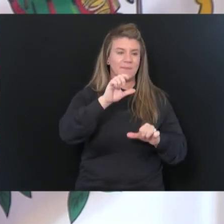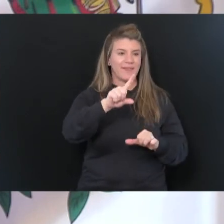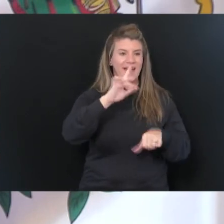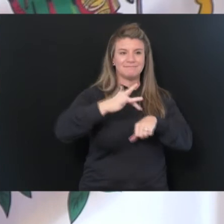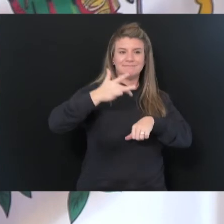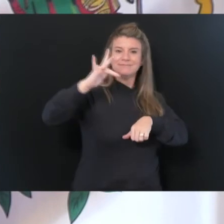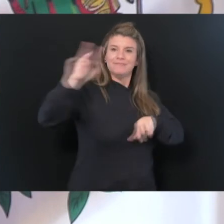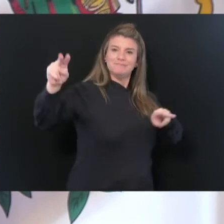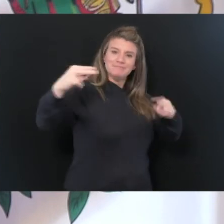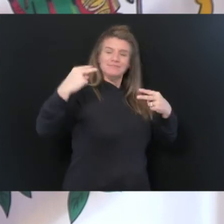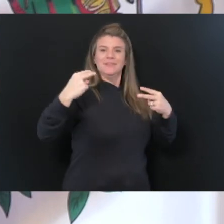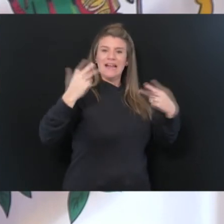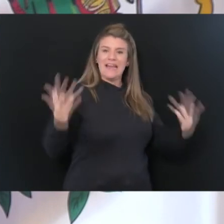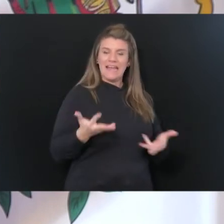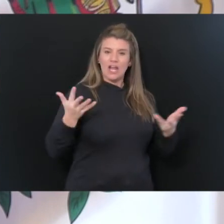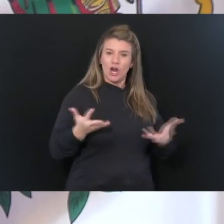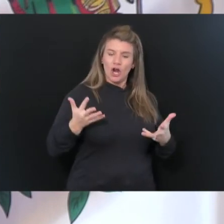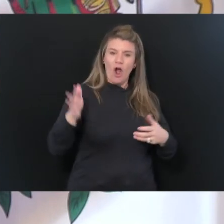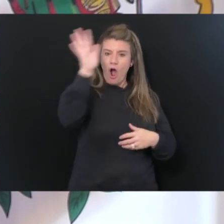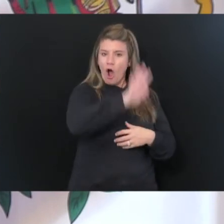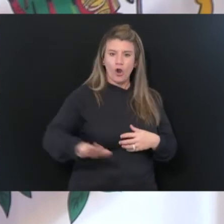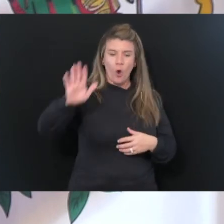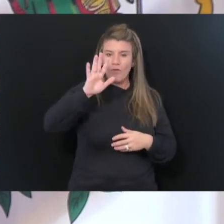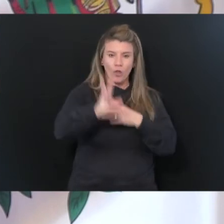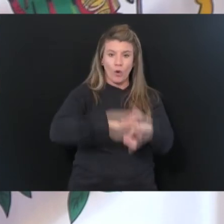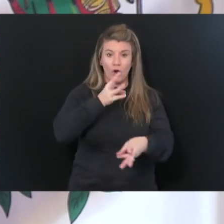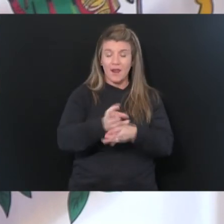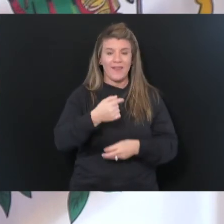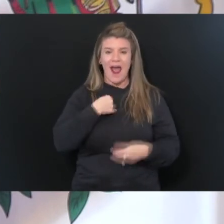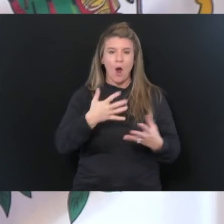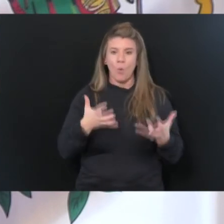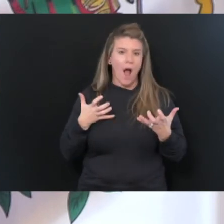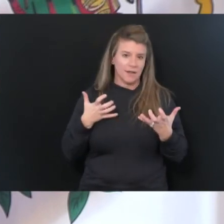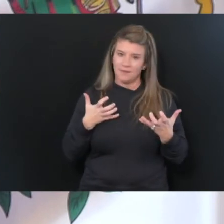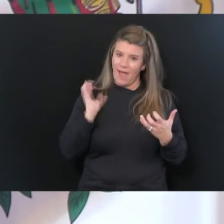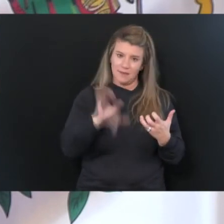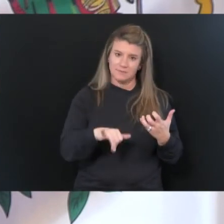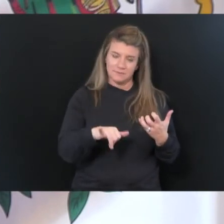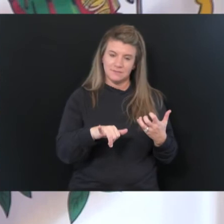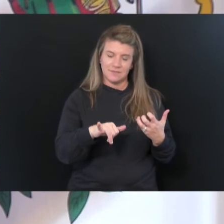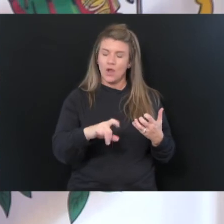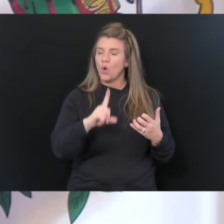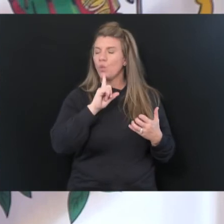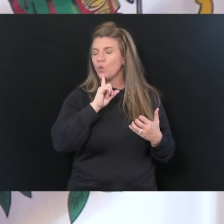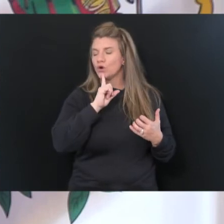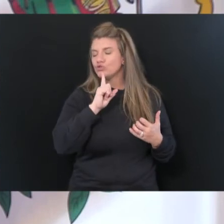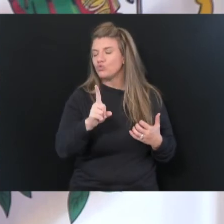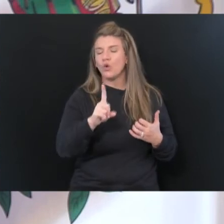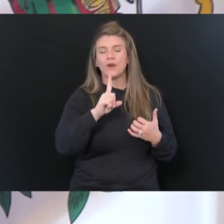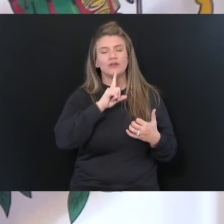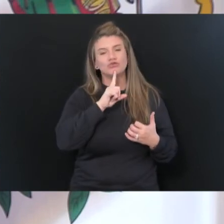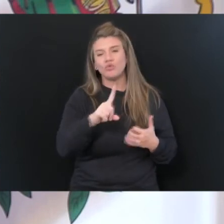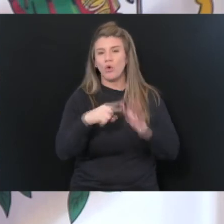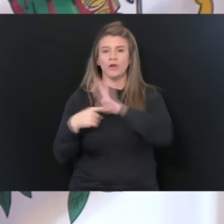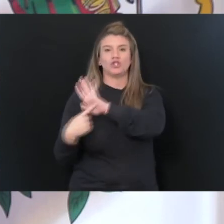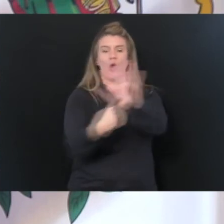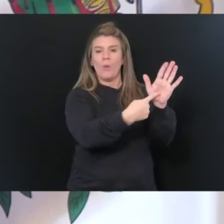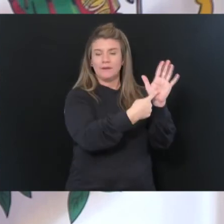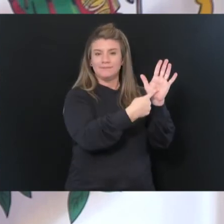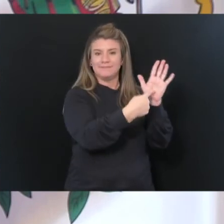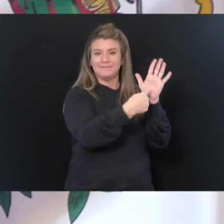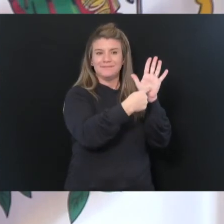that I have wanted so badly. We're truly marketing ourselves. We're